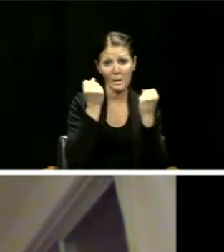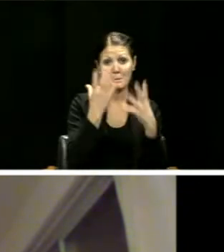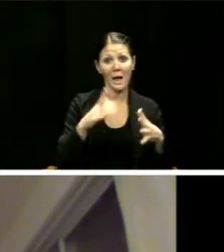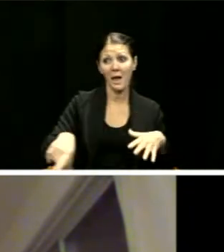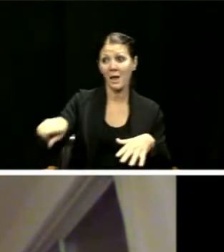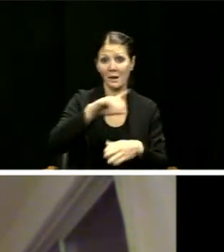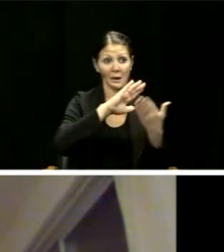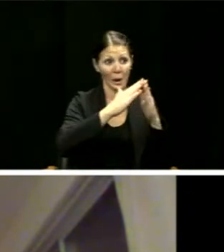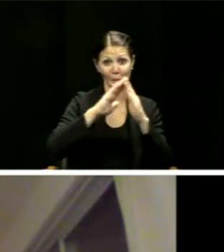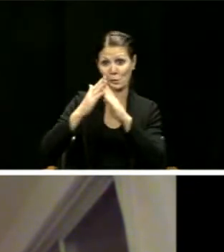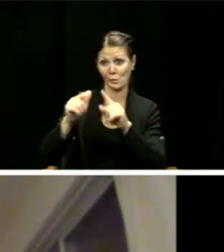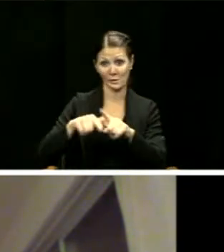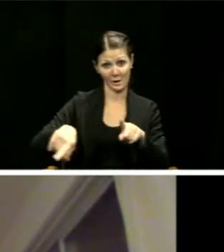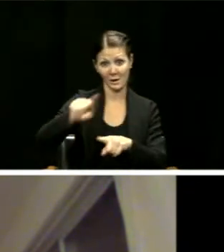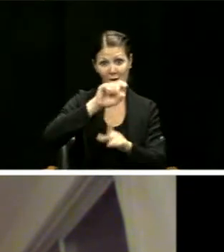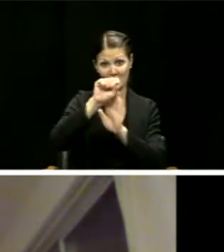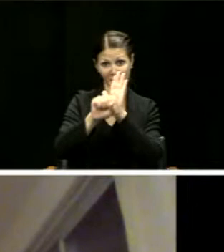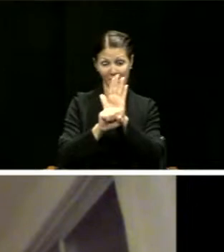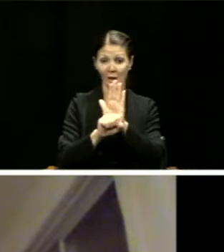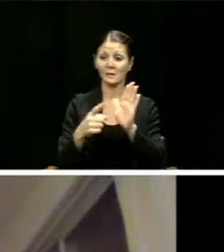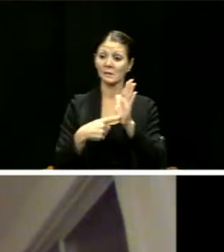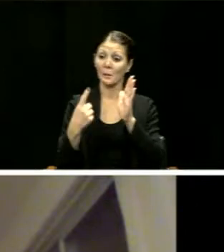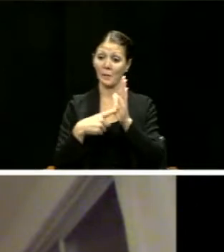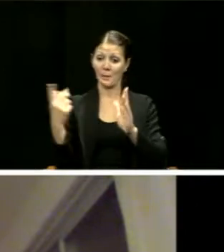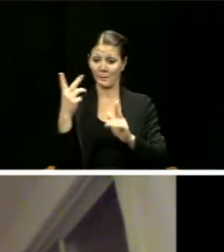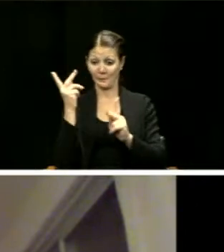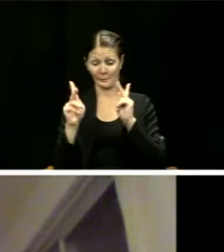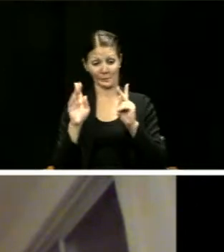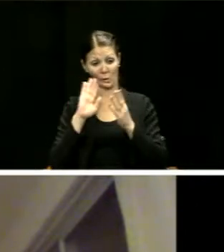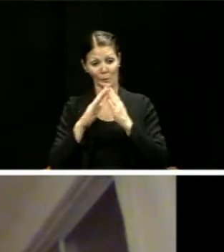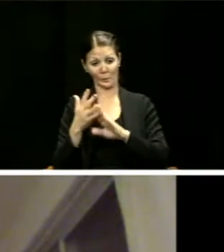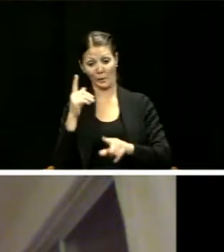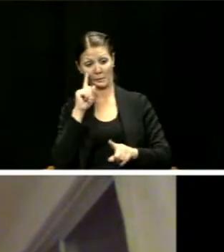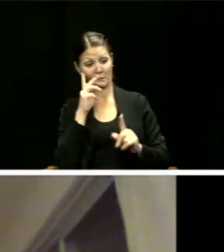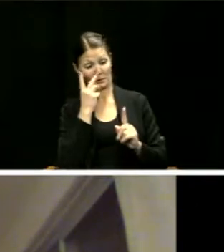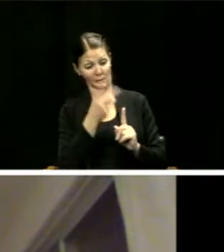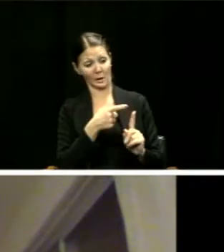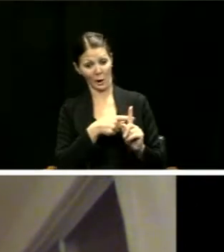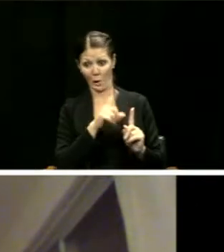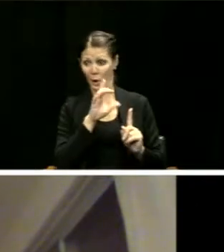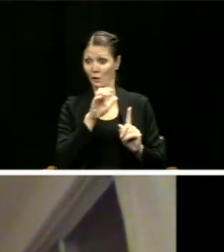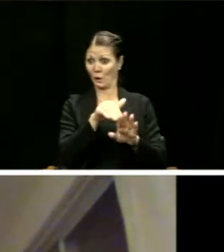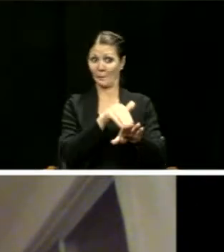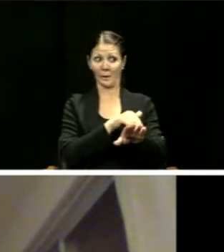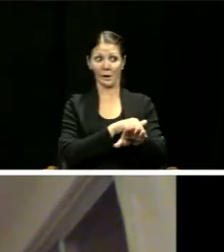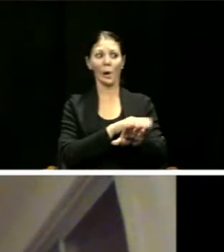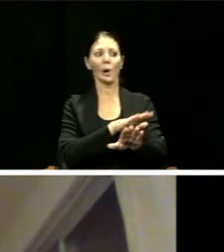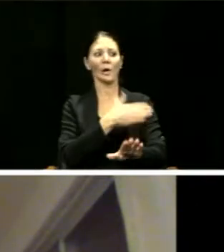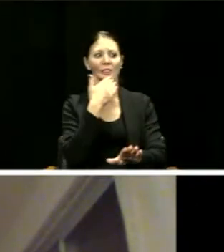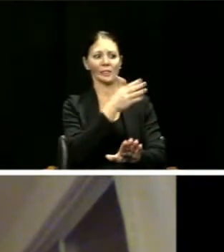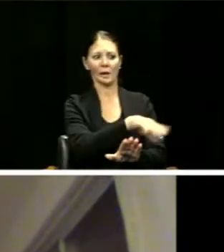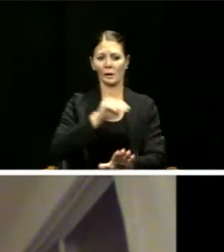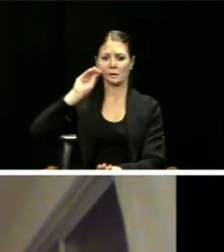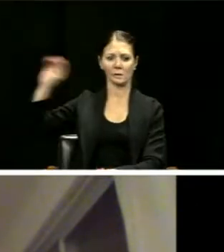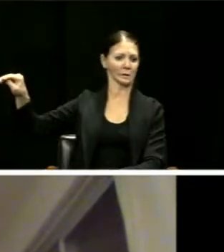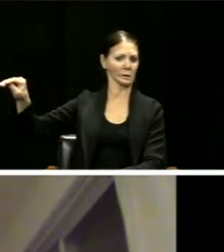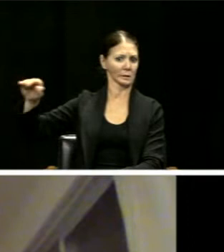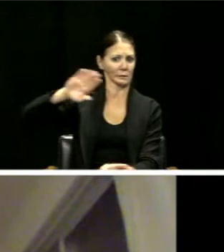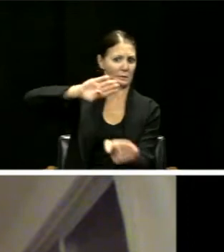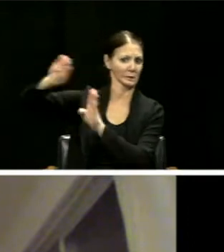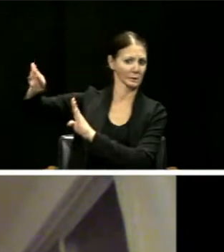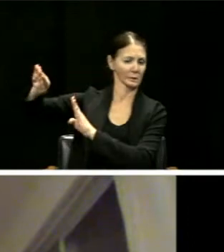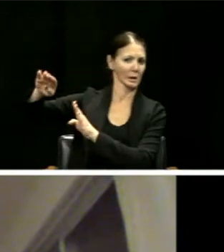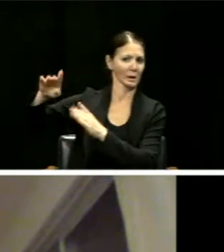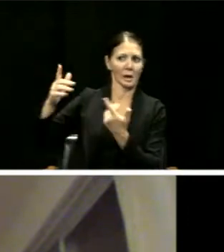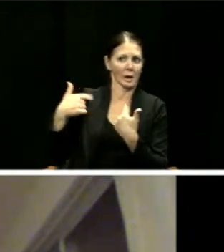And sometimes when they see, the community sees that $100 number, they say, thank you for the report, and they stick it on the shelf, and that's the end of it, right? I don't even know